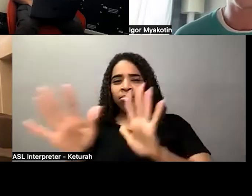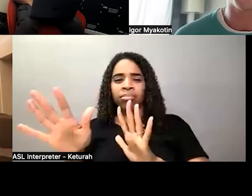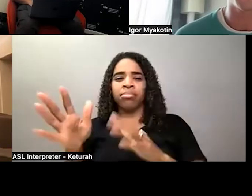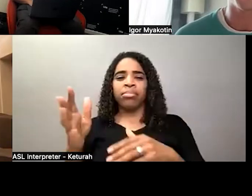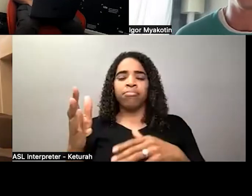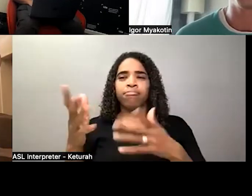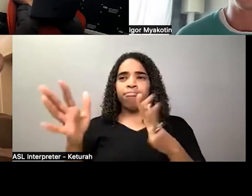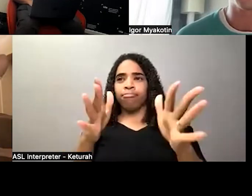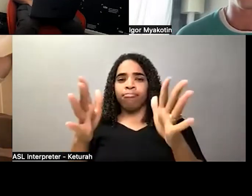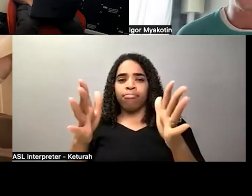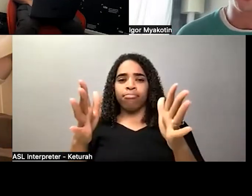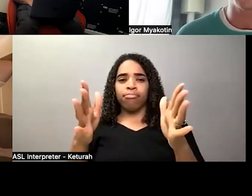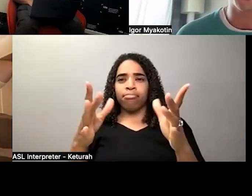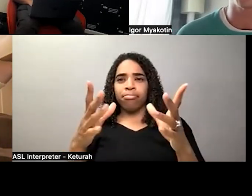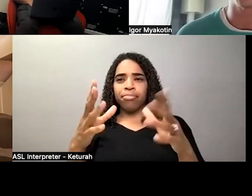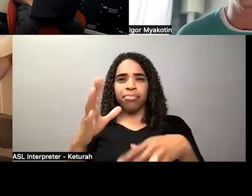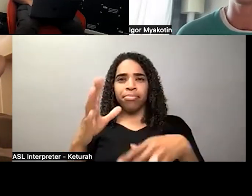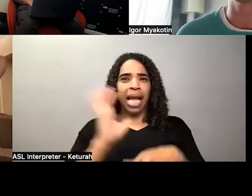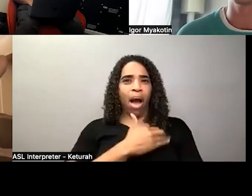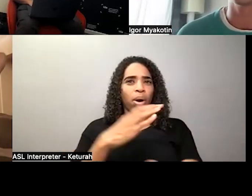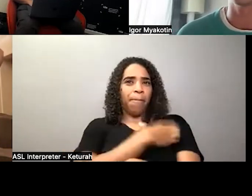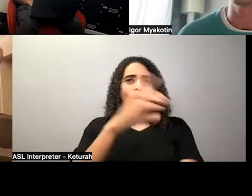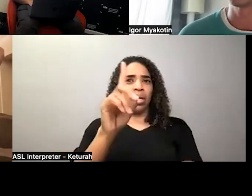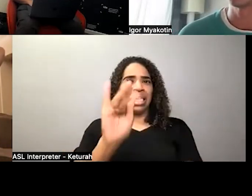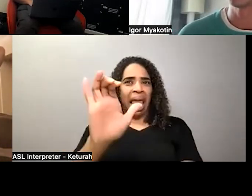focus right now, and how